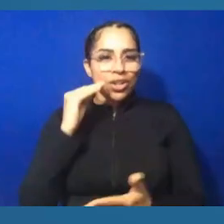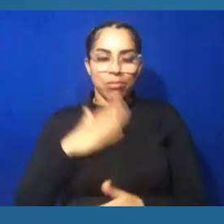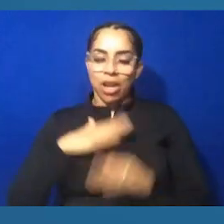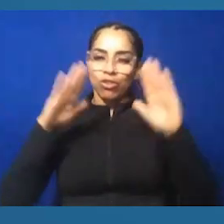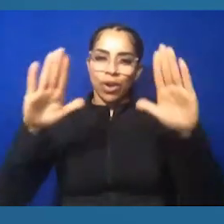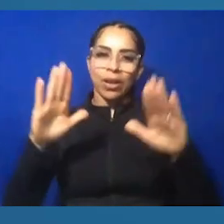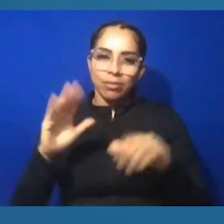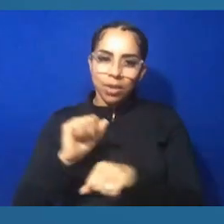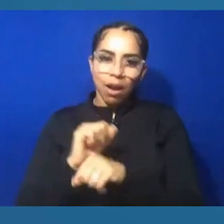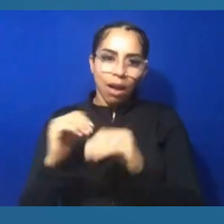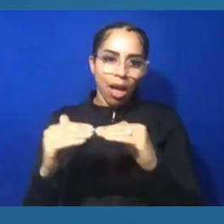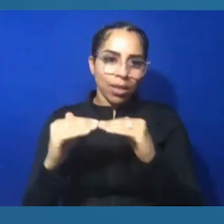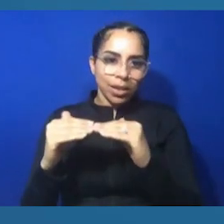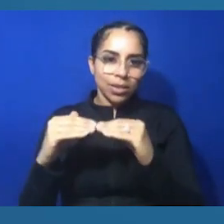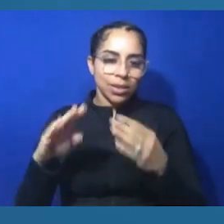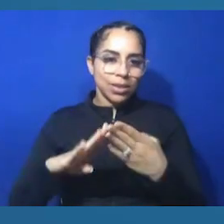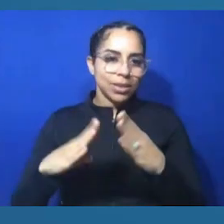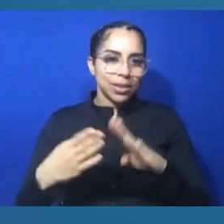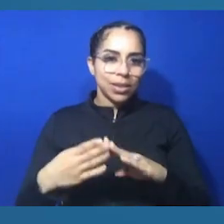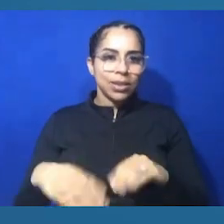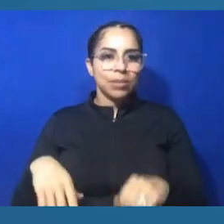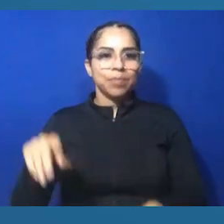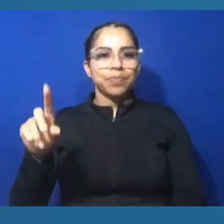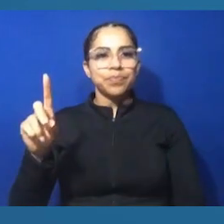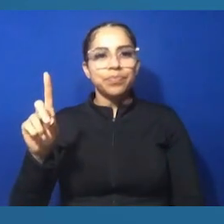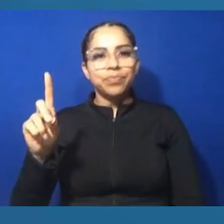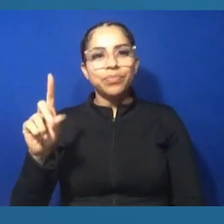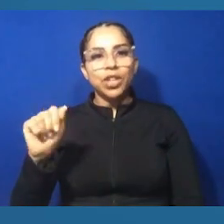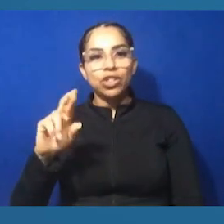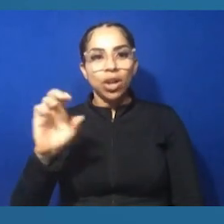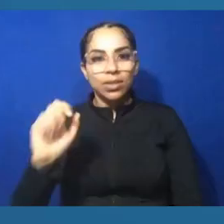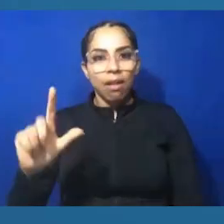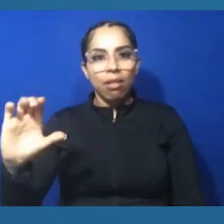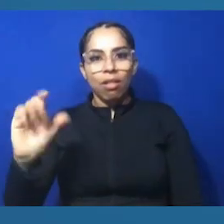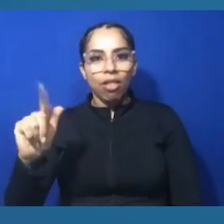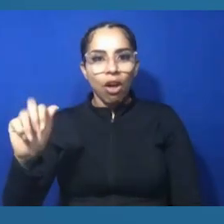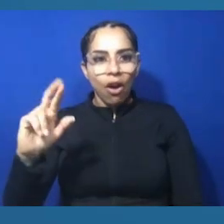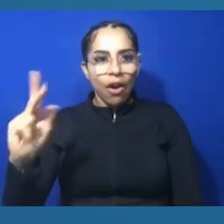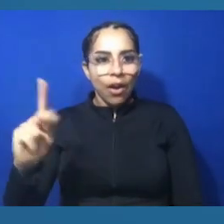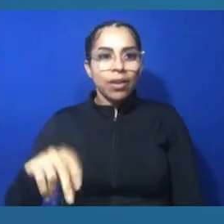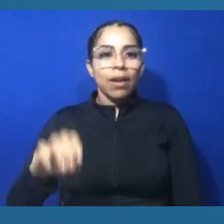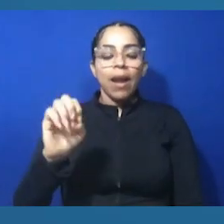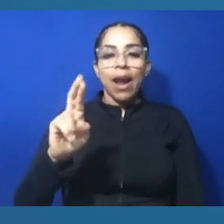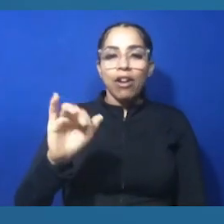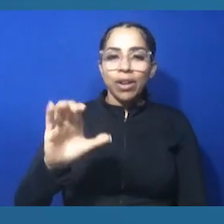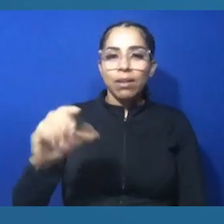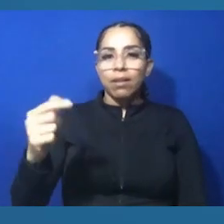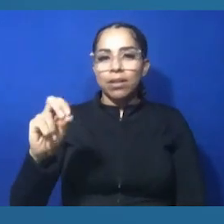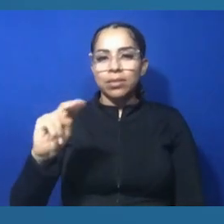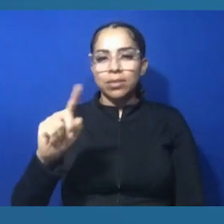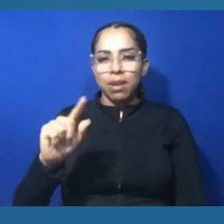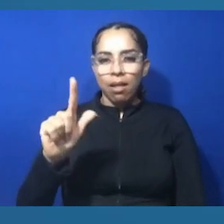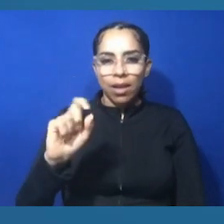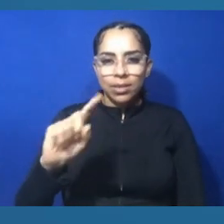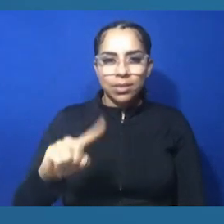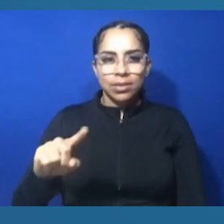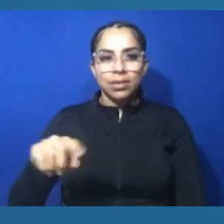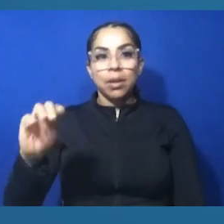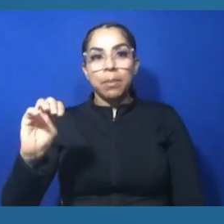the city, Darcel Clark, Eric Gonzalez, Melinda Katz, and Alvin Bragg. We learned. Some of us were